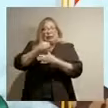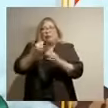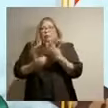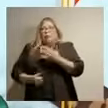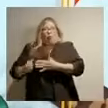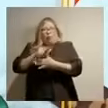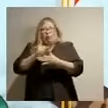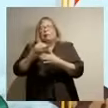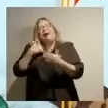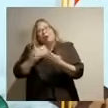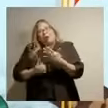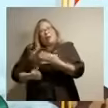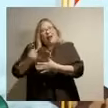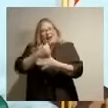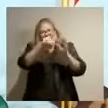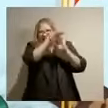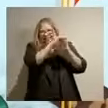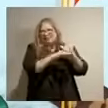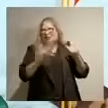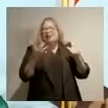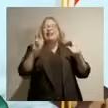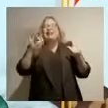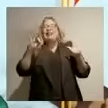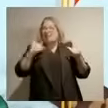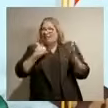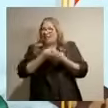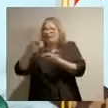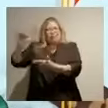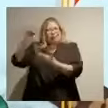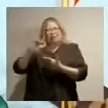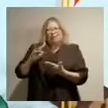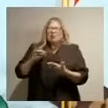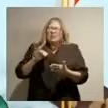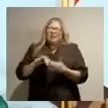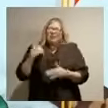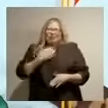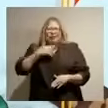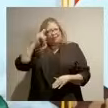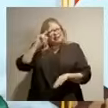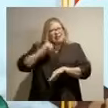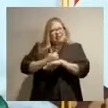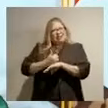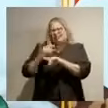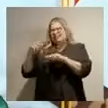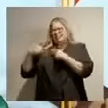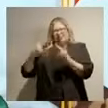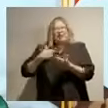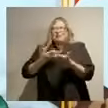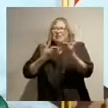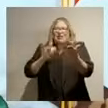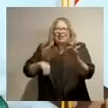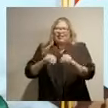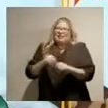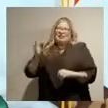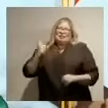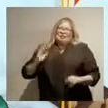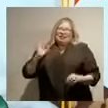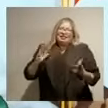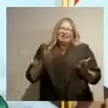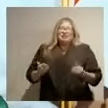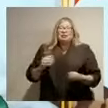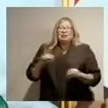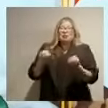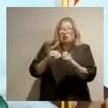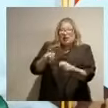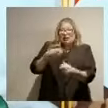have that similar mindset. It's been a proposition that we've advanced in the past. It's more difficult when you're looking at